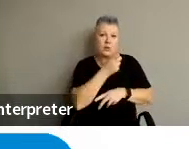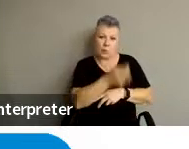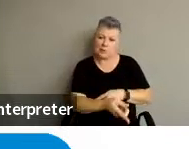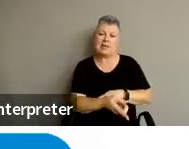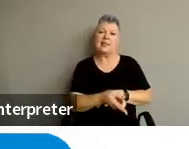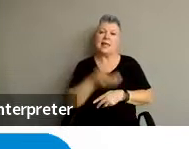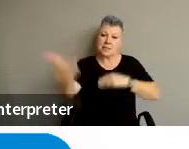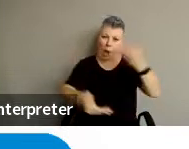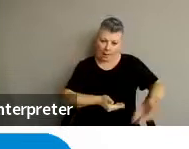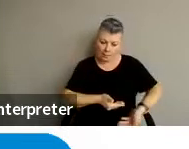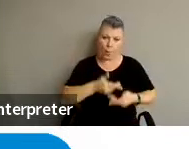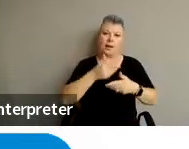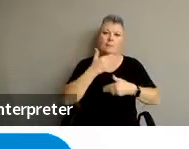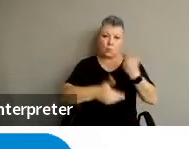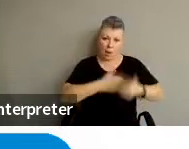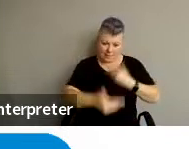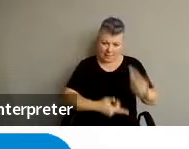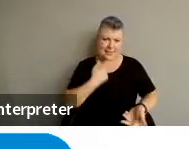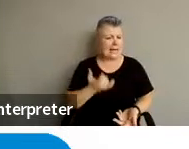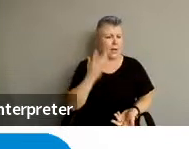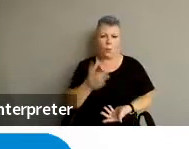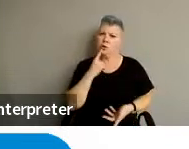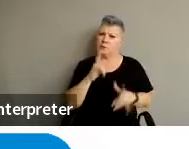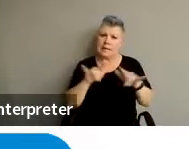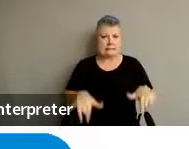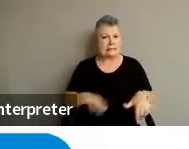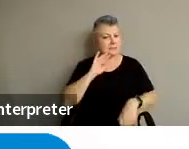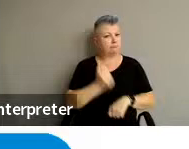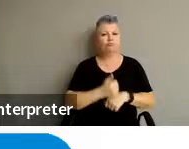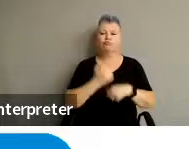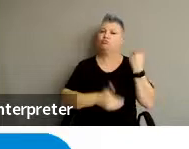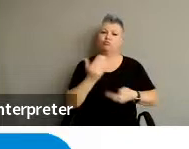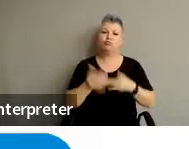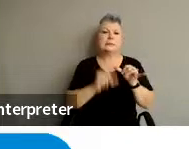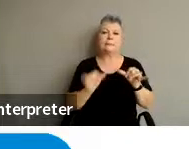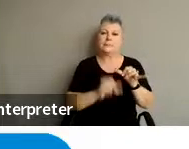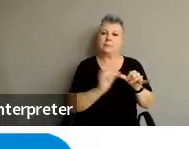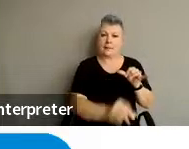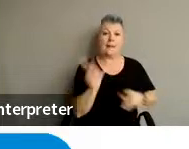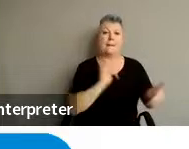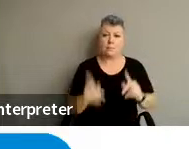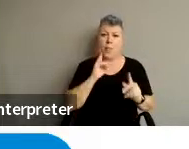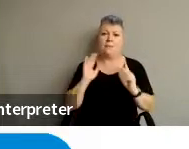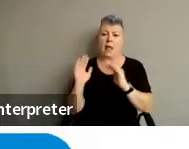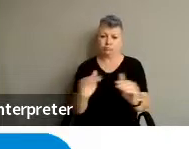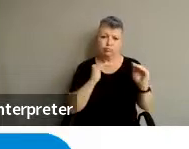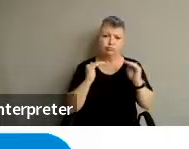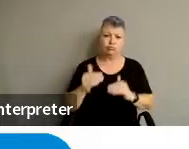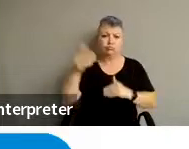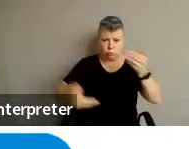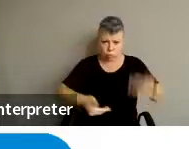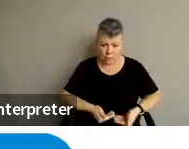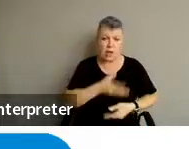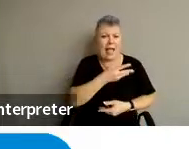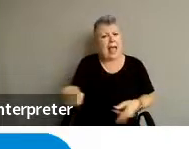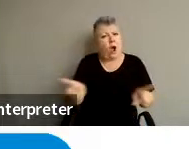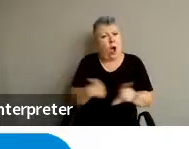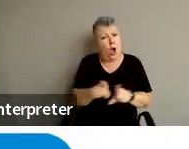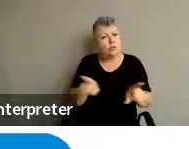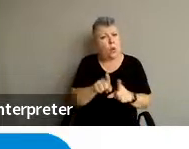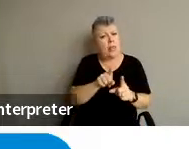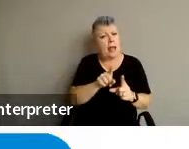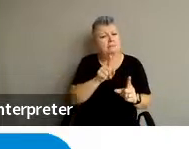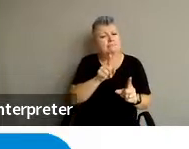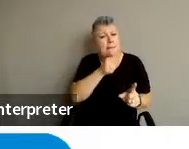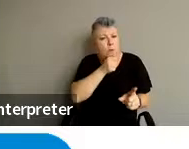systematic. And folks will get kind of a standardized introduction. They will also get the tailored introduction, the tailor pieces they